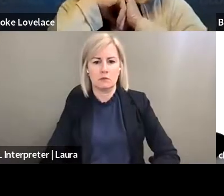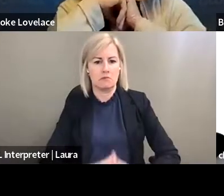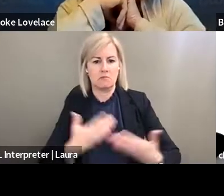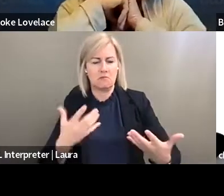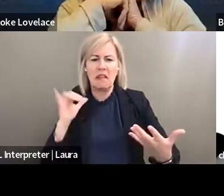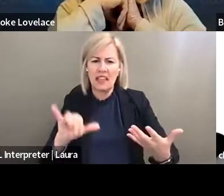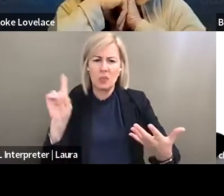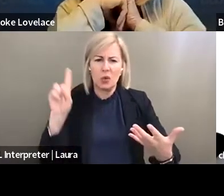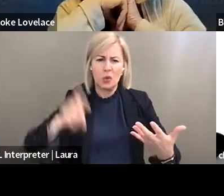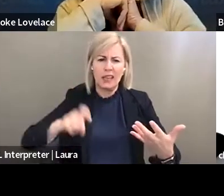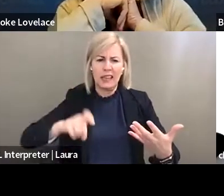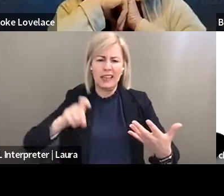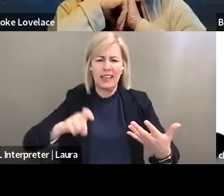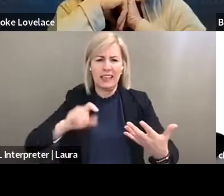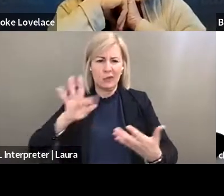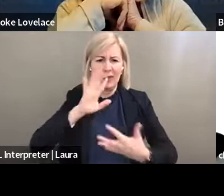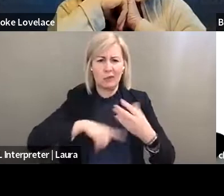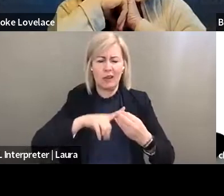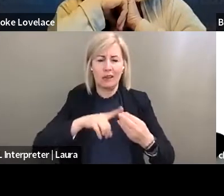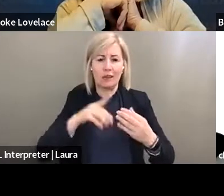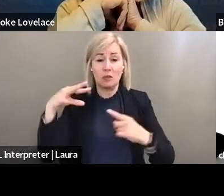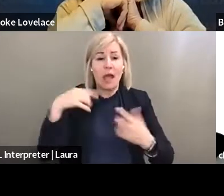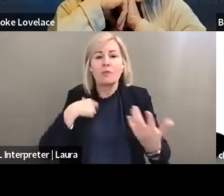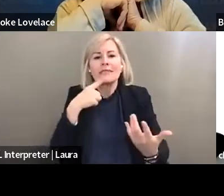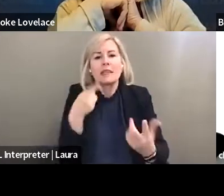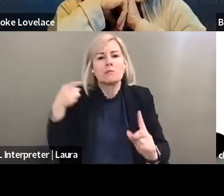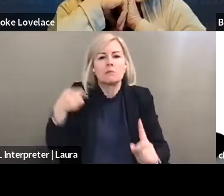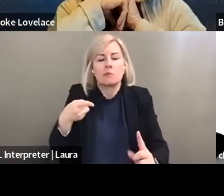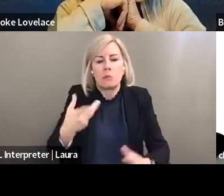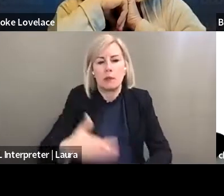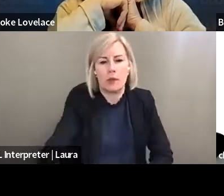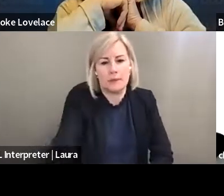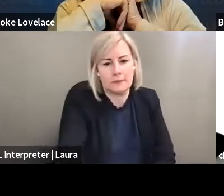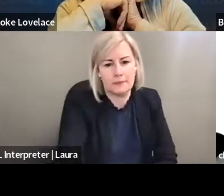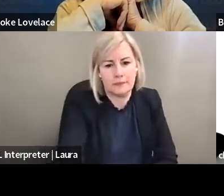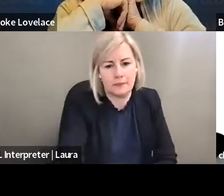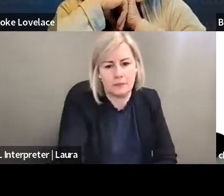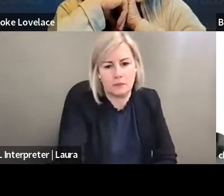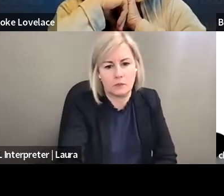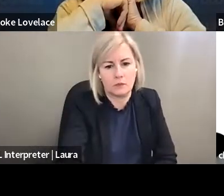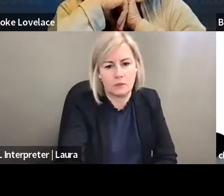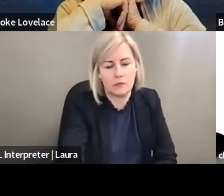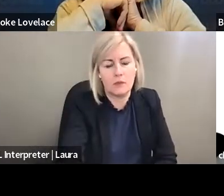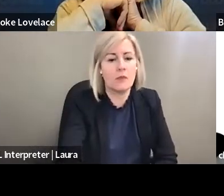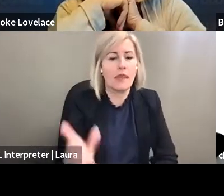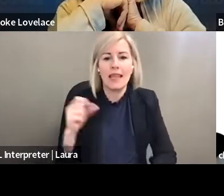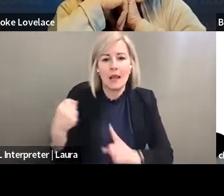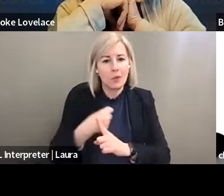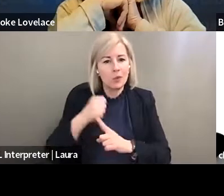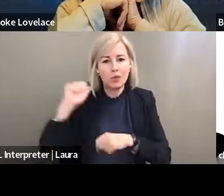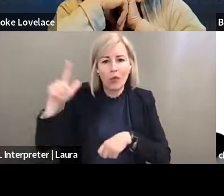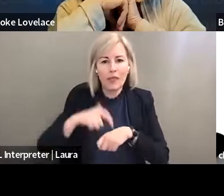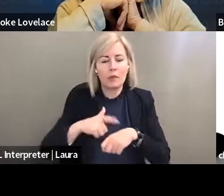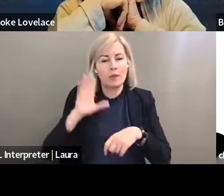need the cameras. If we're talking about cameras, I'm just saying, I'm making a point with that. You know, yep. These kids get abused all the time. Again, we all